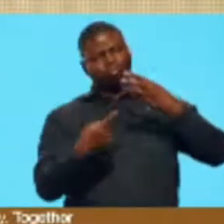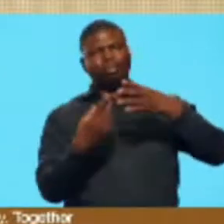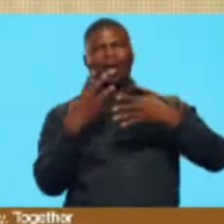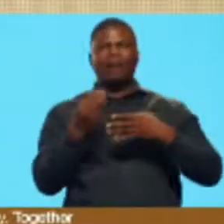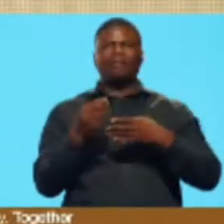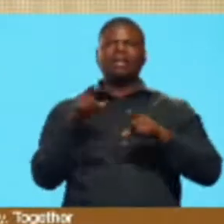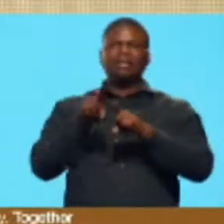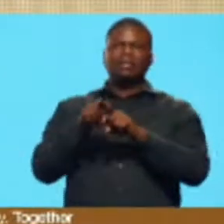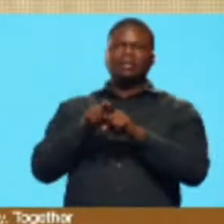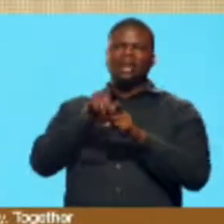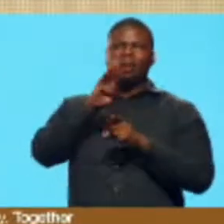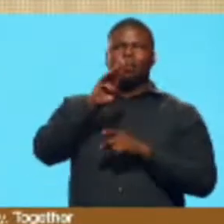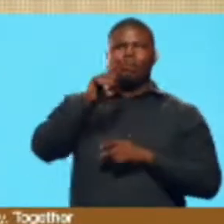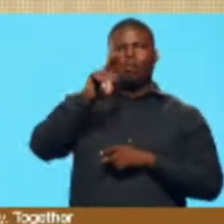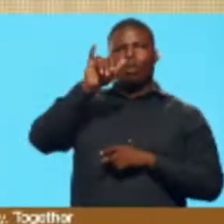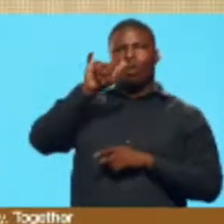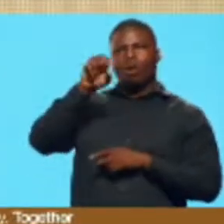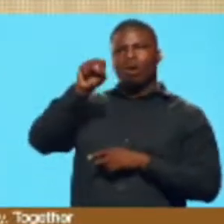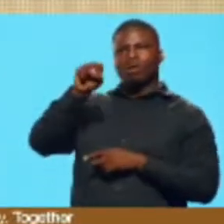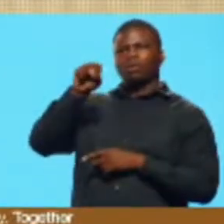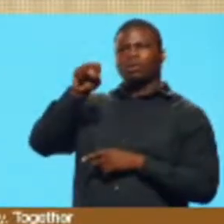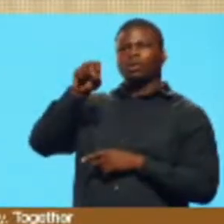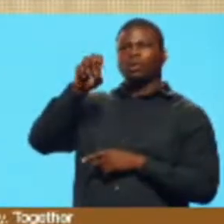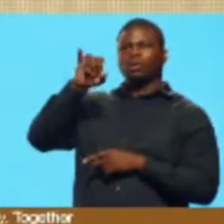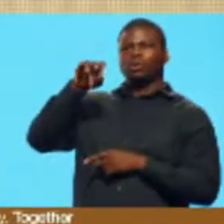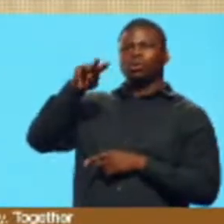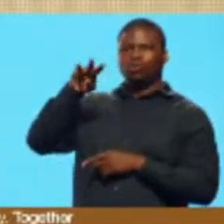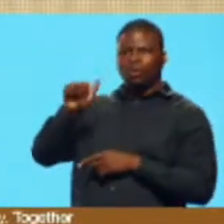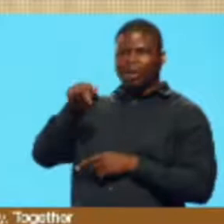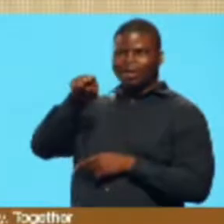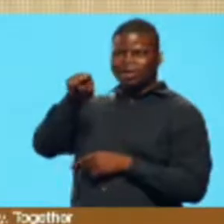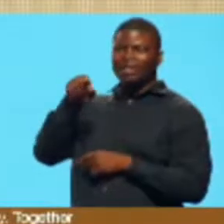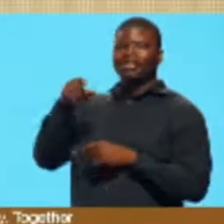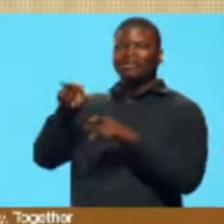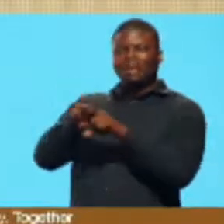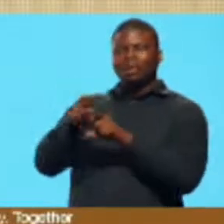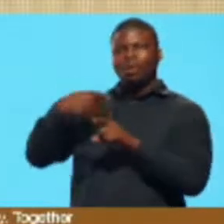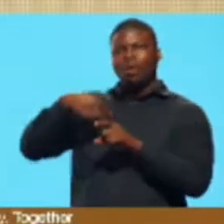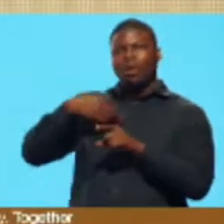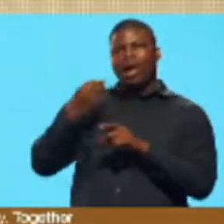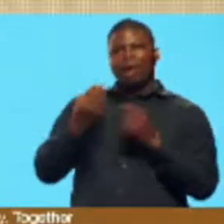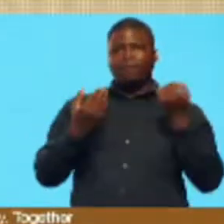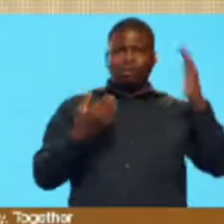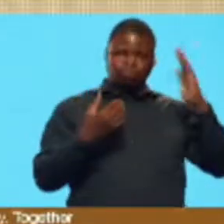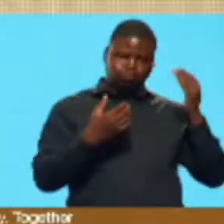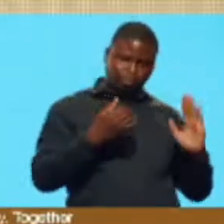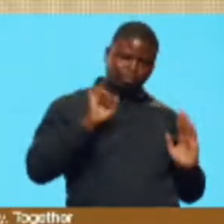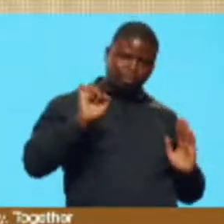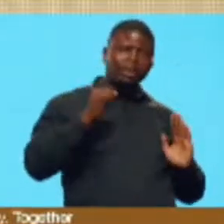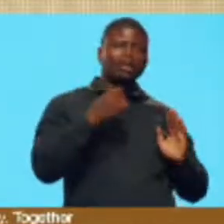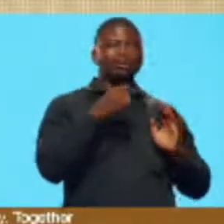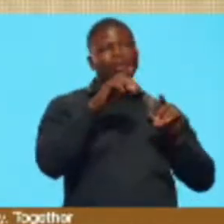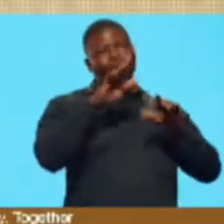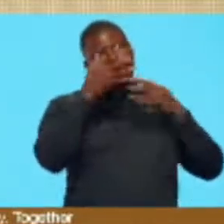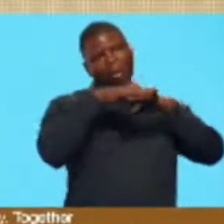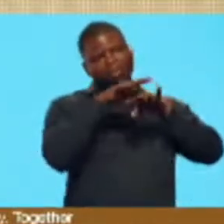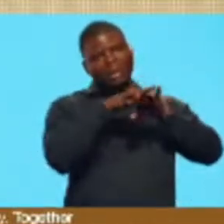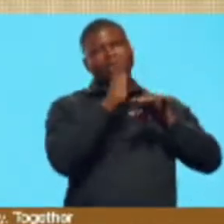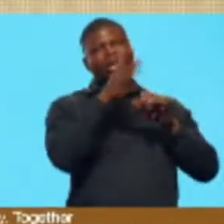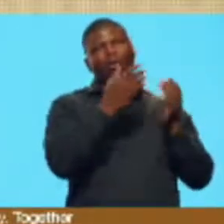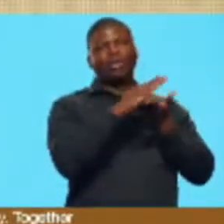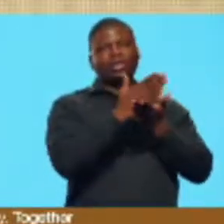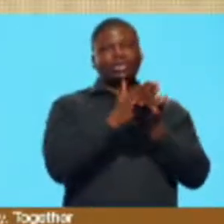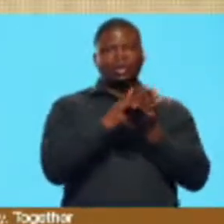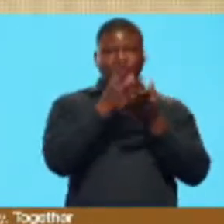done by Buyiswa. Because of continuity challenges, we can't have, but we'll keep on trying again after 10 minutes, and if not, we'll then